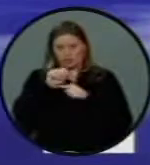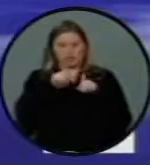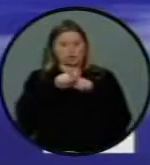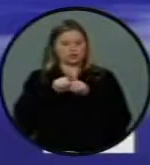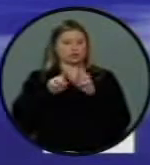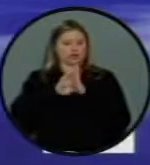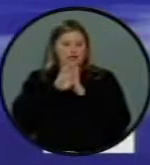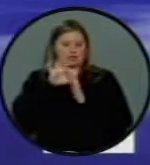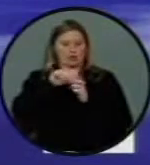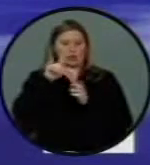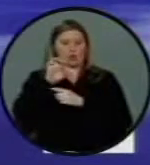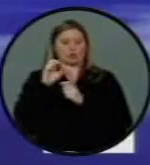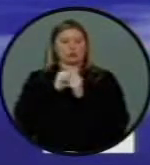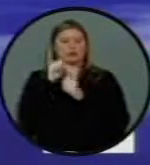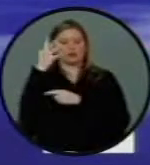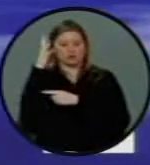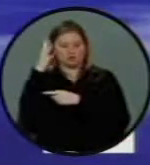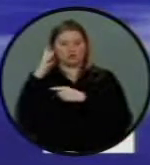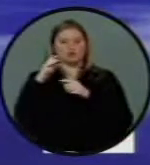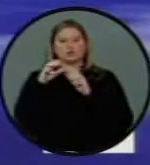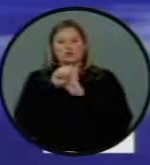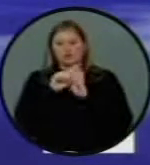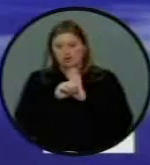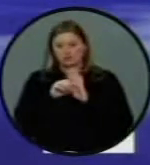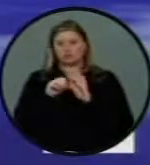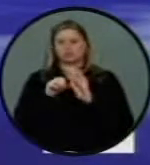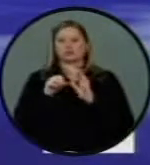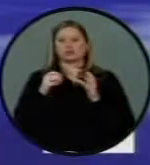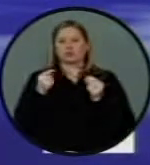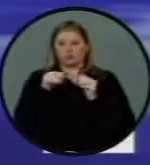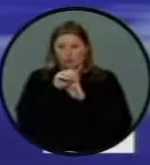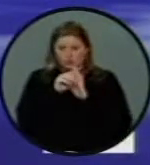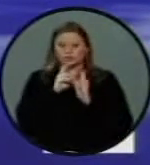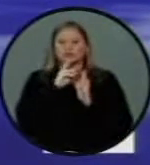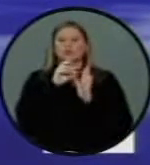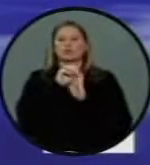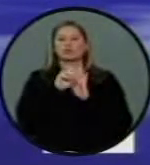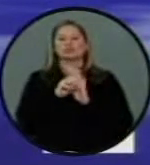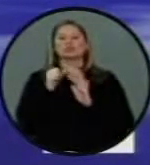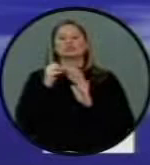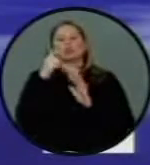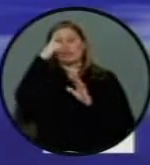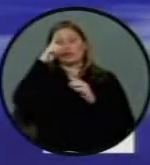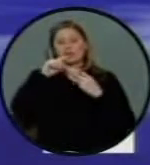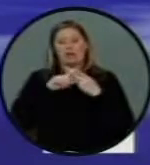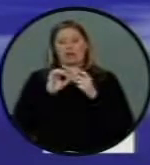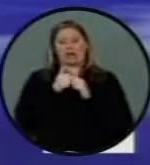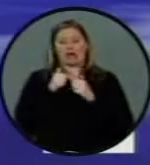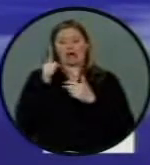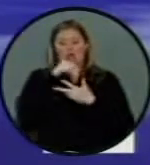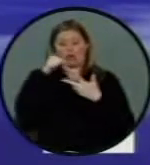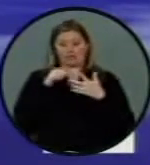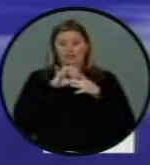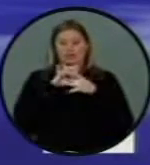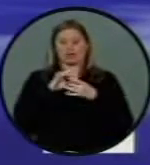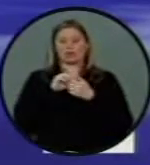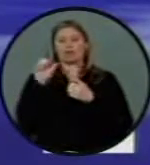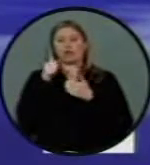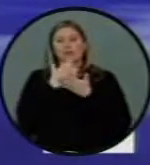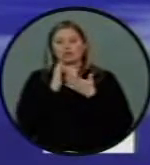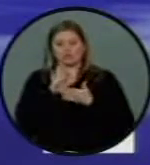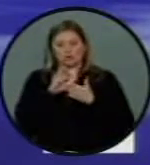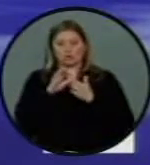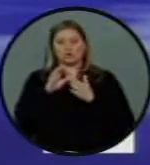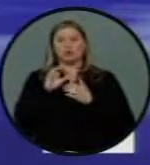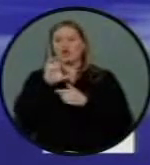where a tree protection ordinance or erosion control ordinance would probably live, I suspect. And so thinking about how those pieces relate to other pieces of your